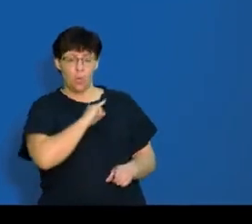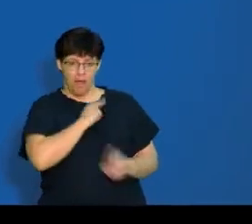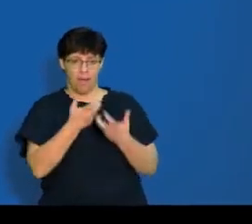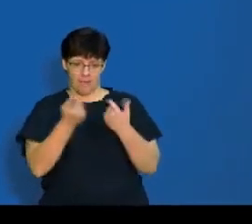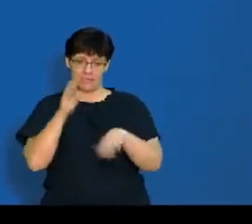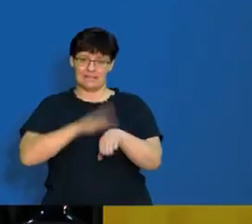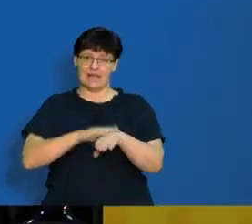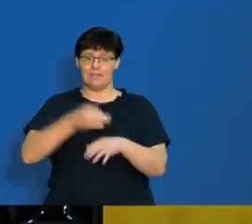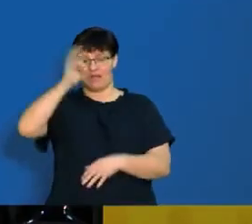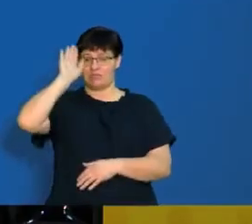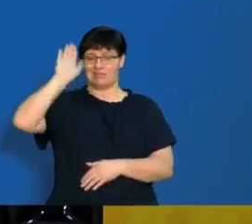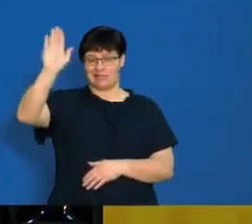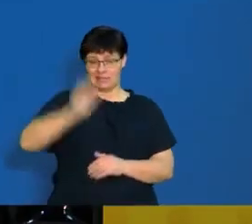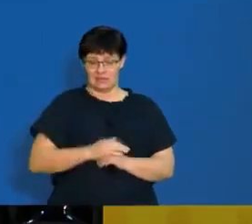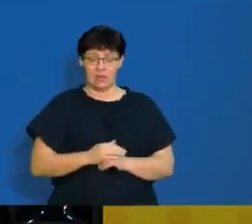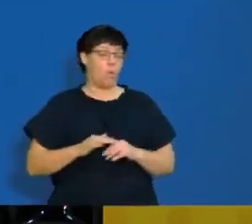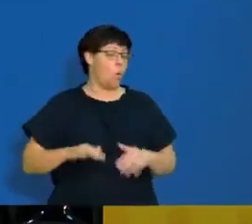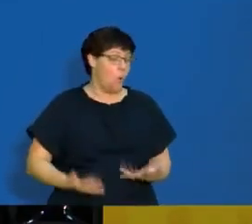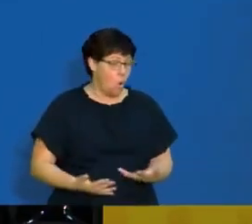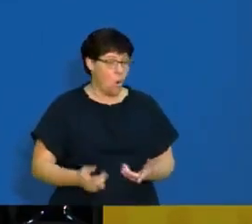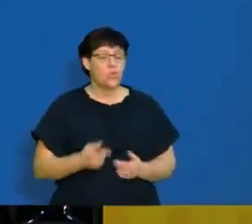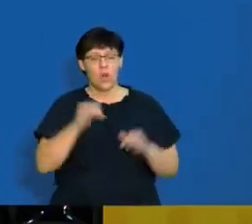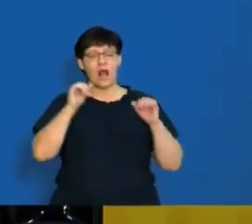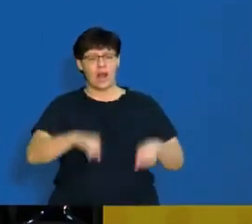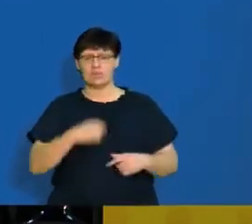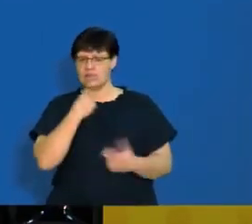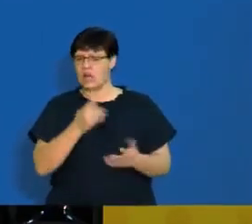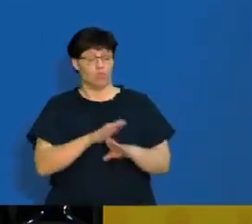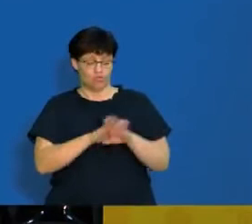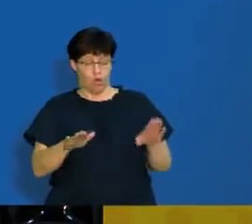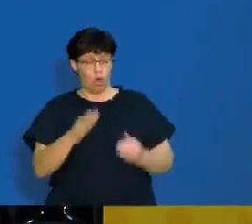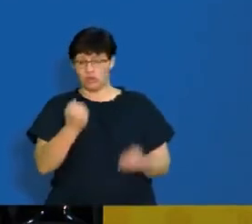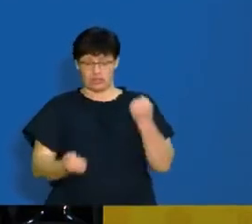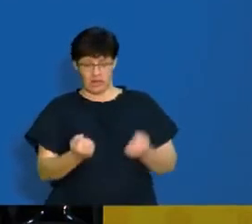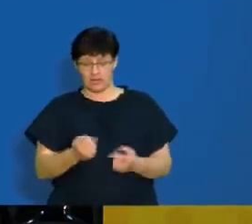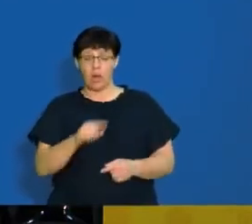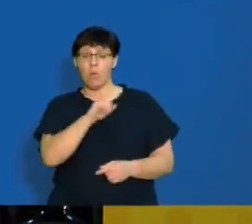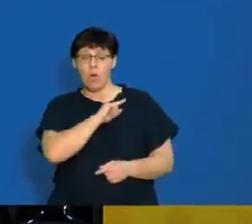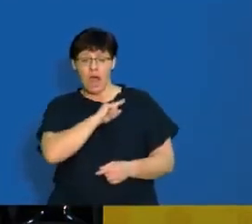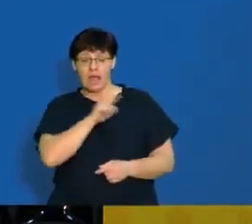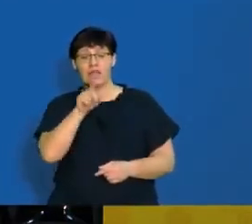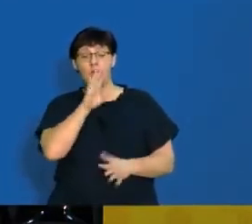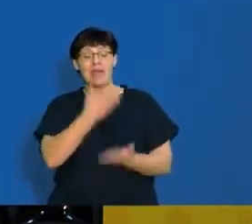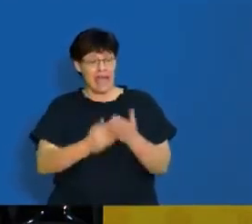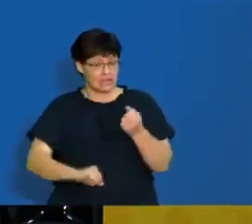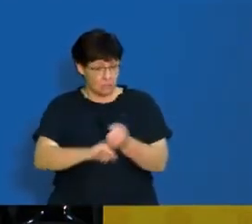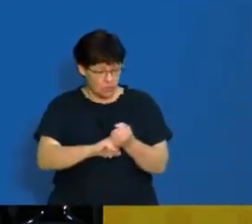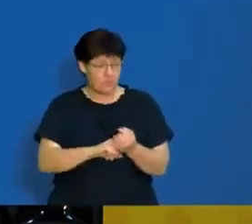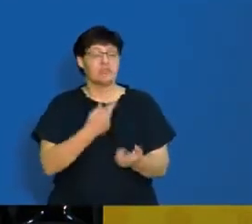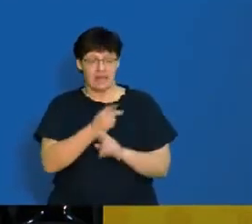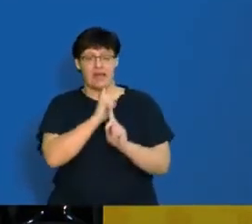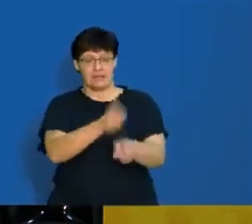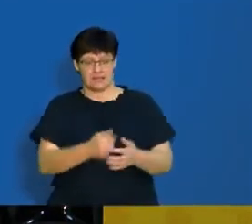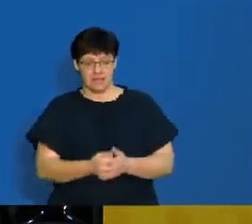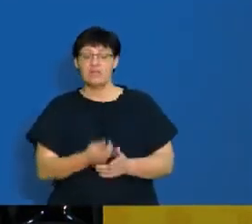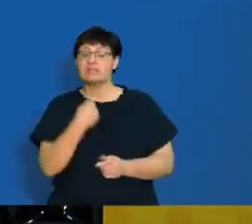apartheid government. Or you're allowed to say not justified as long as you can support it. So the question